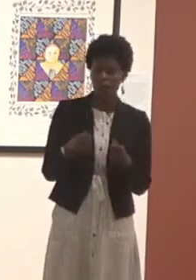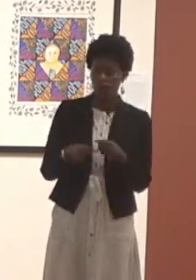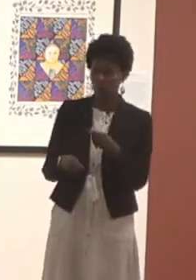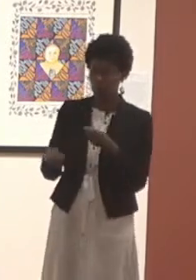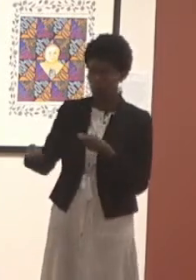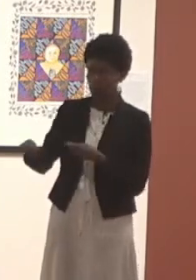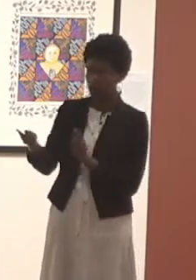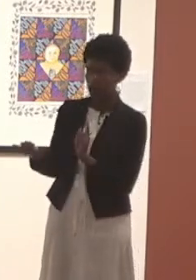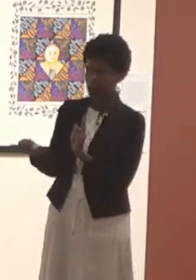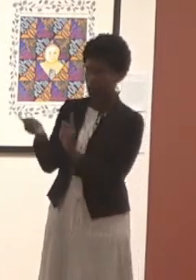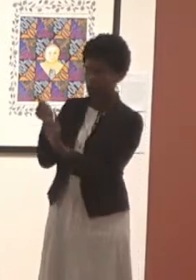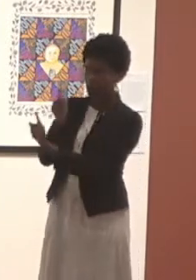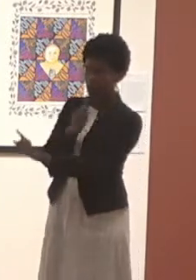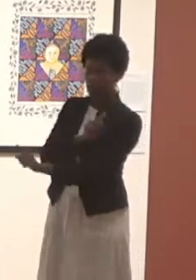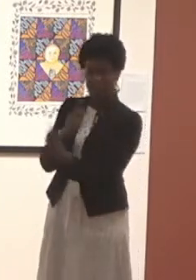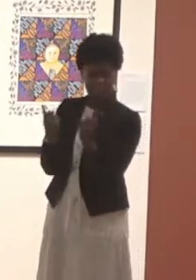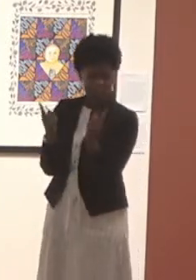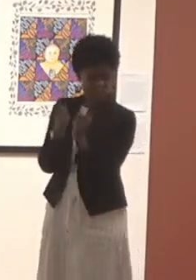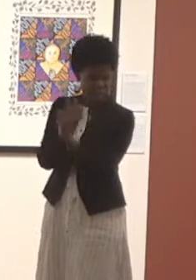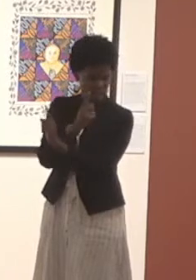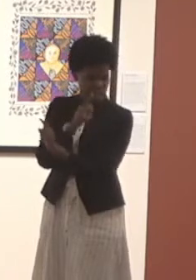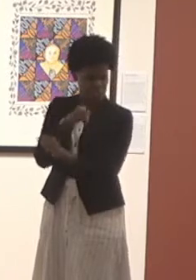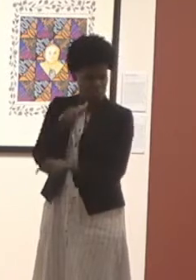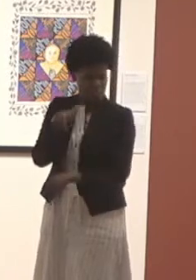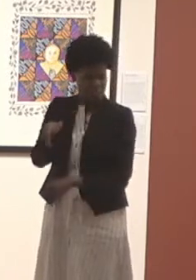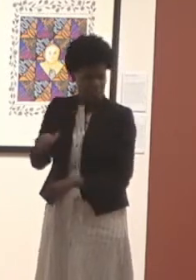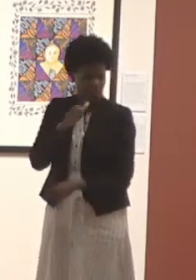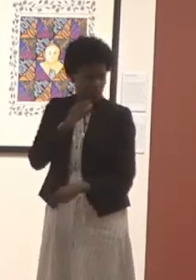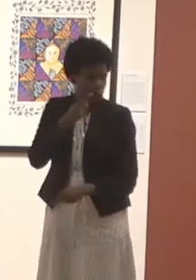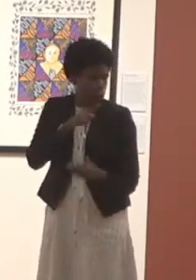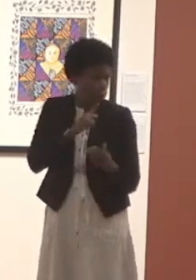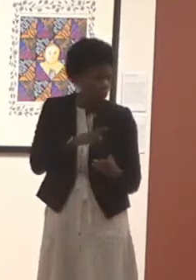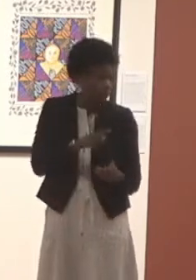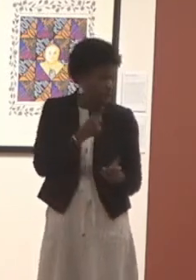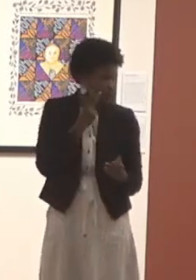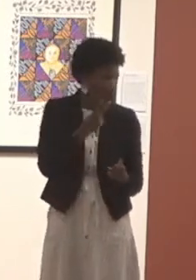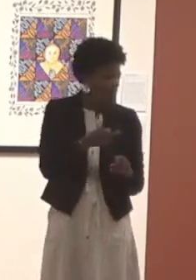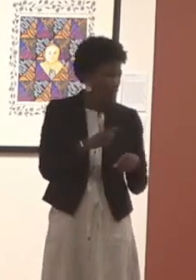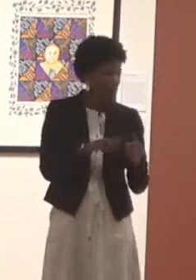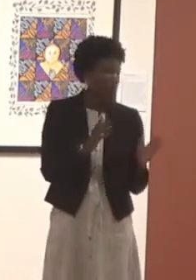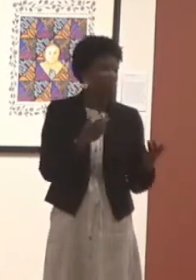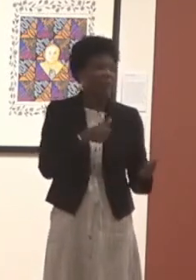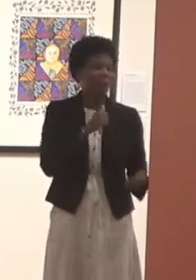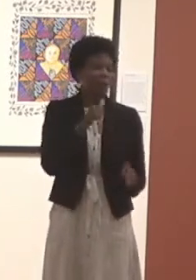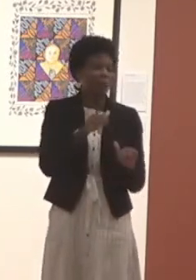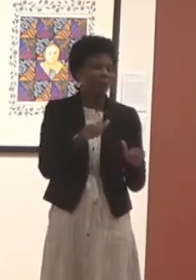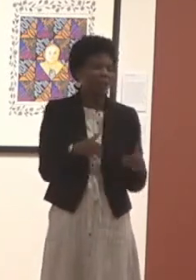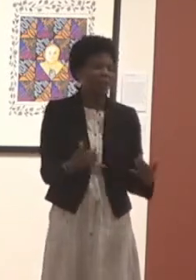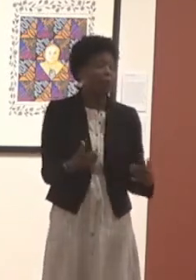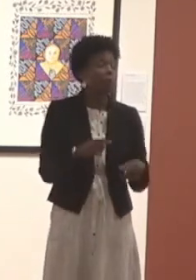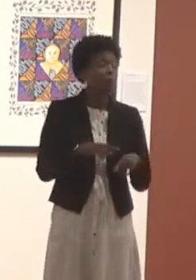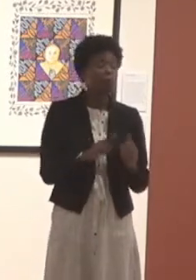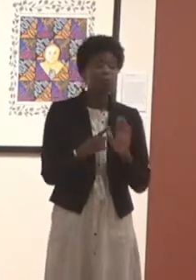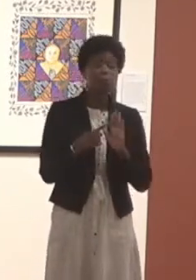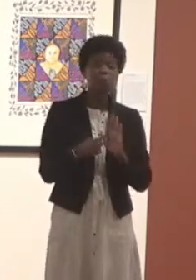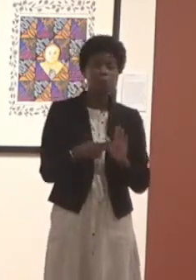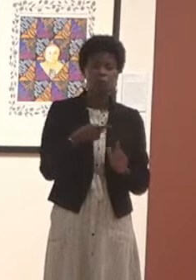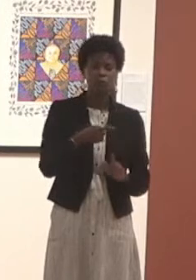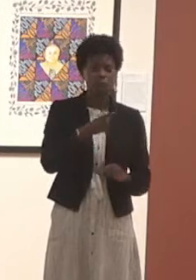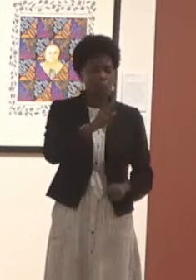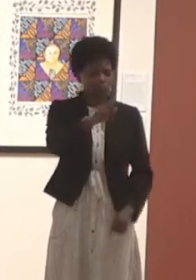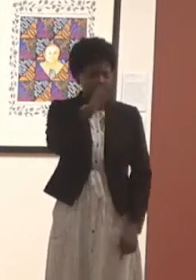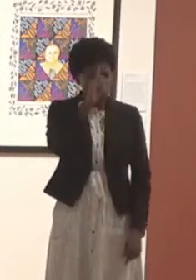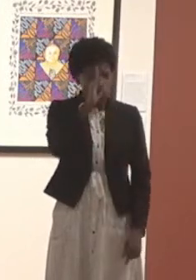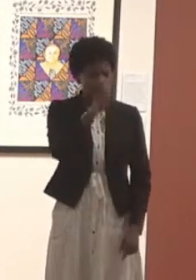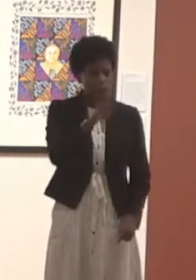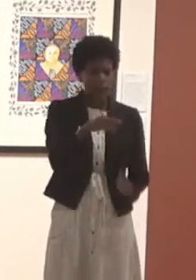and he was just dancing on the steps. I don't know if you saw that. I wanted to do a little jig, but I'm not going to do that. Not only is she a brilliant scholar, she is